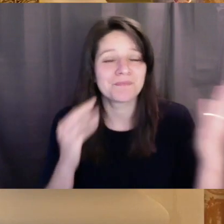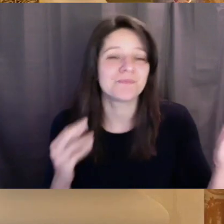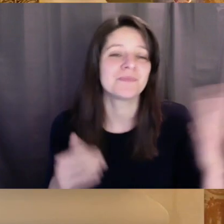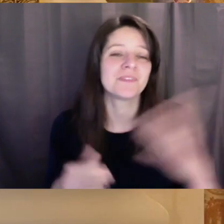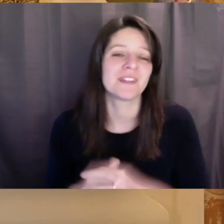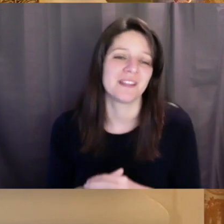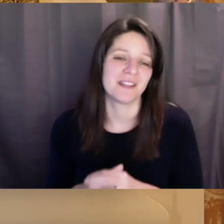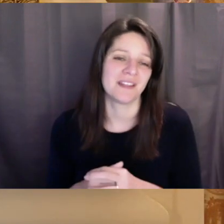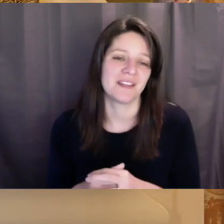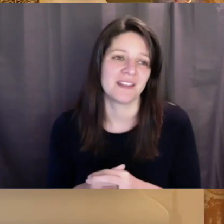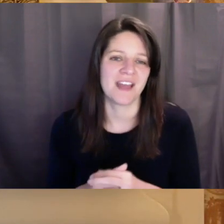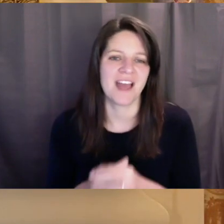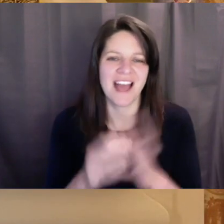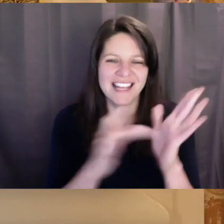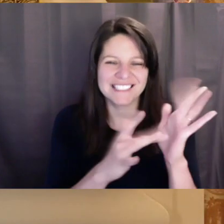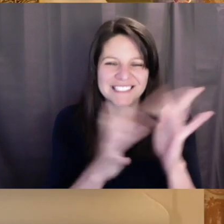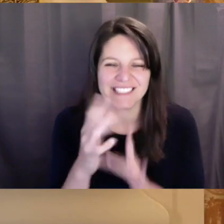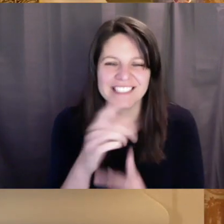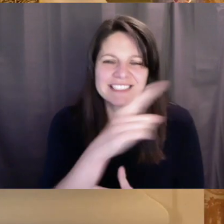arrive at home.